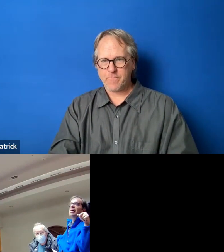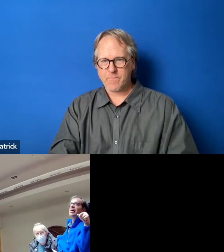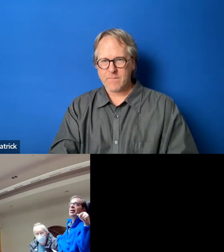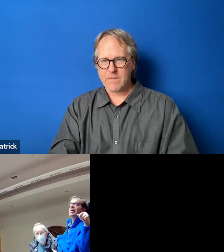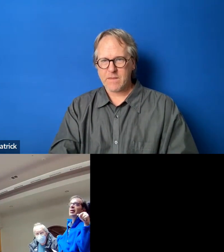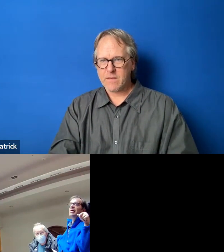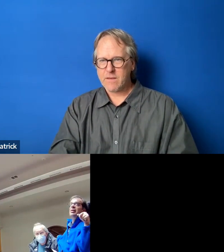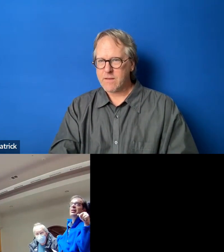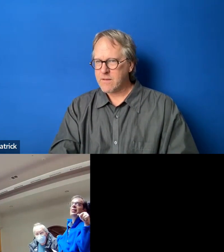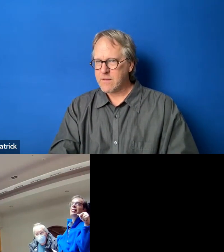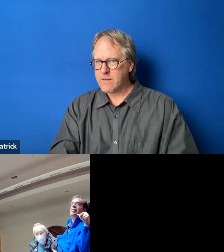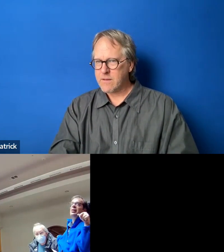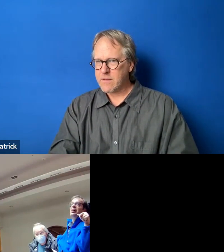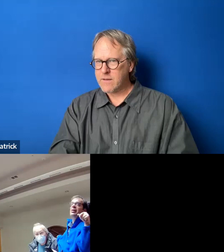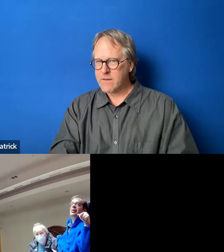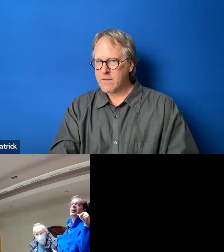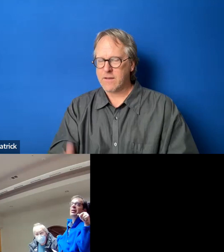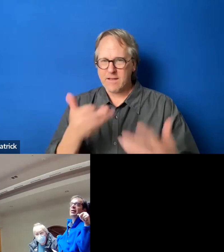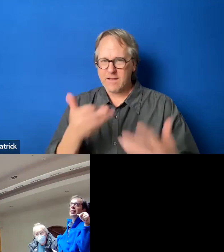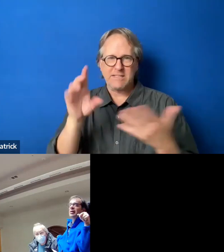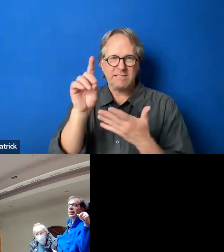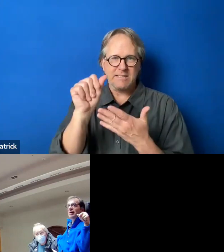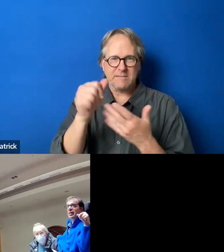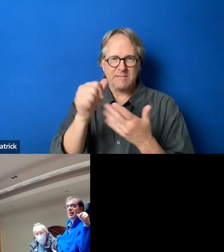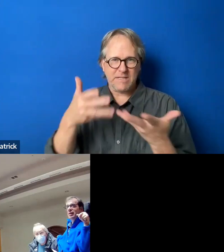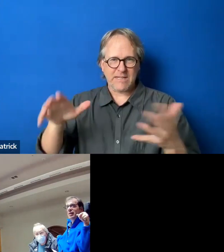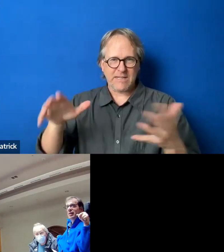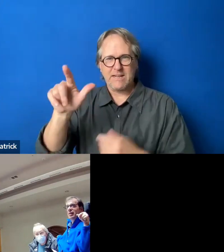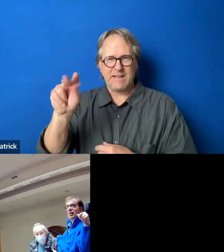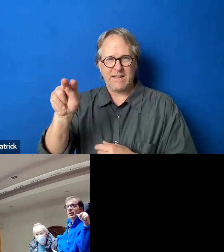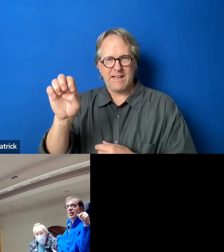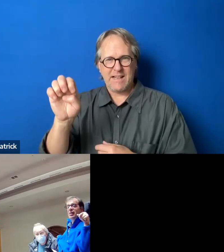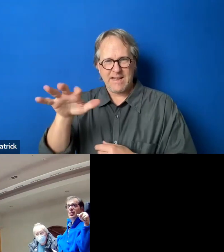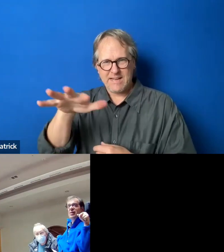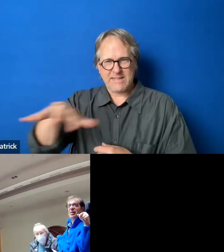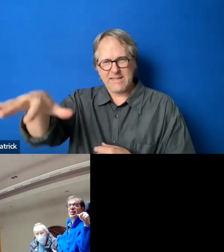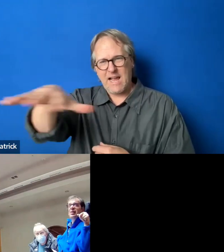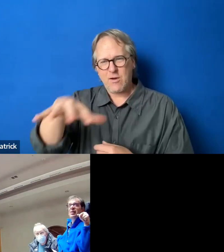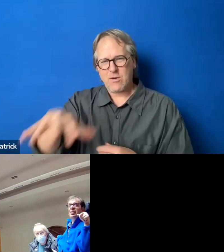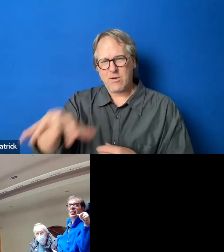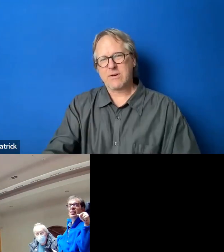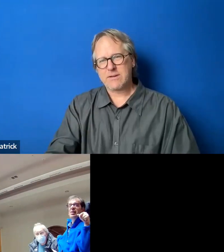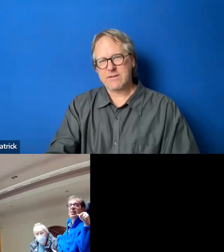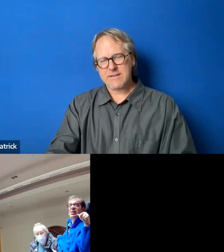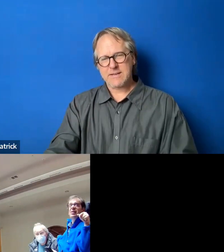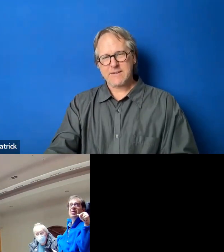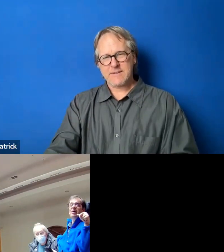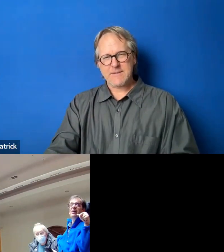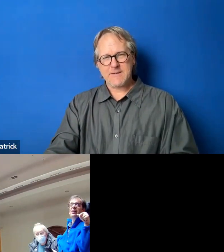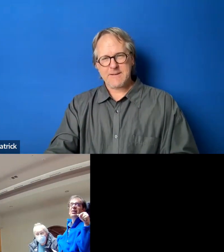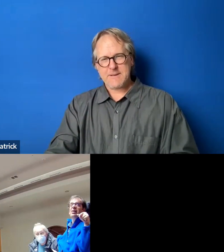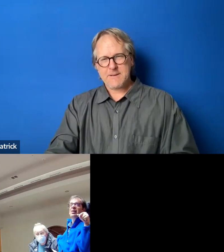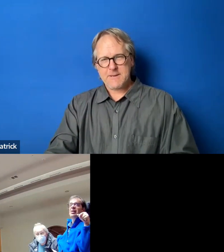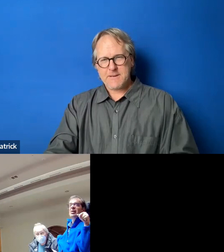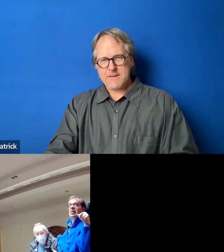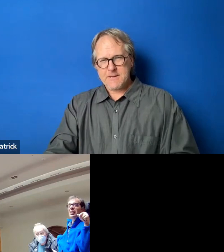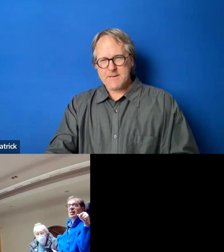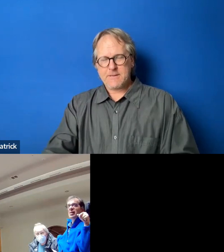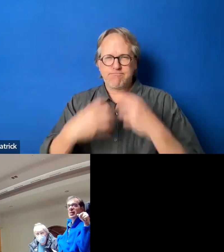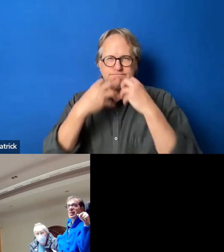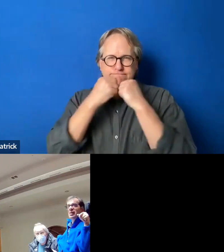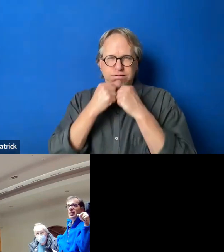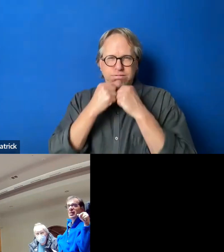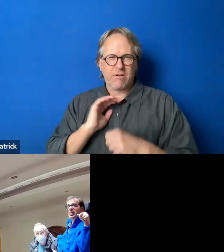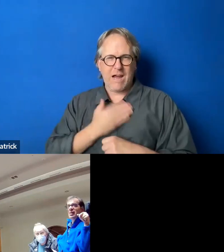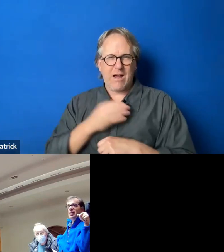main leaders in disability in Lane County. What a treasure for our congregation. What a treasure for our